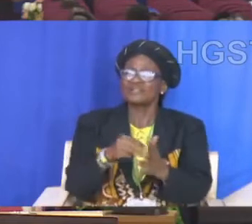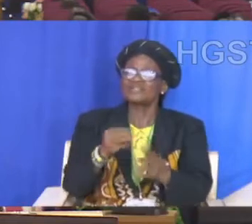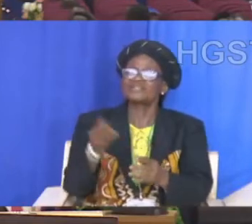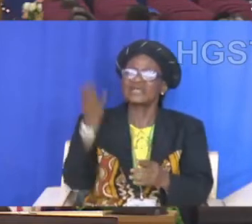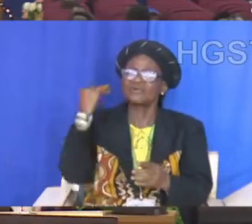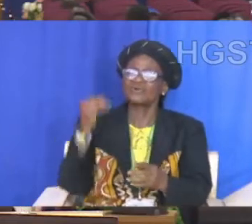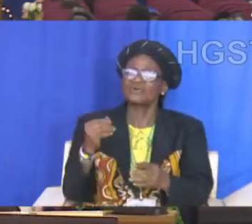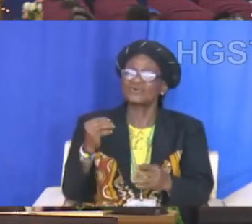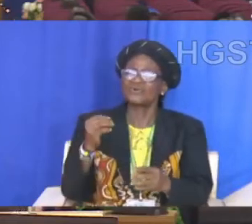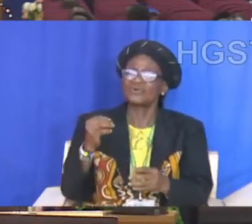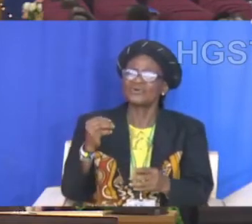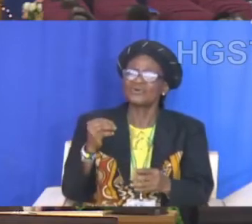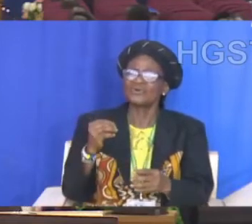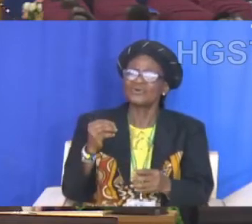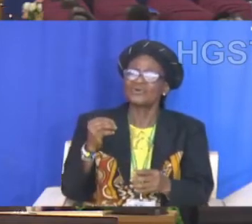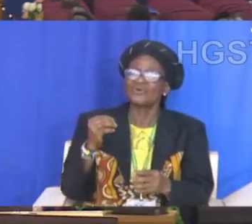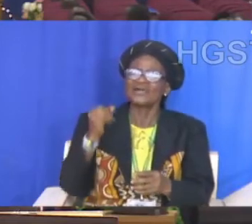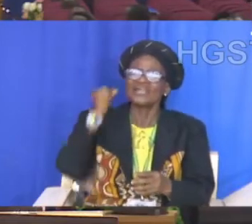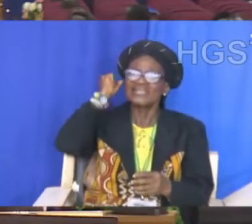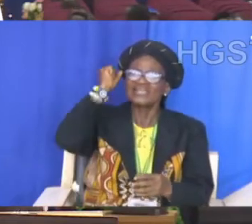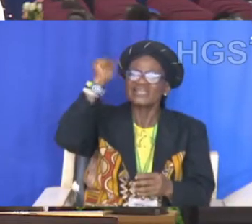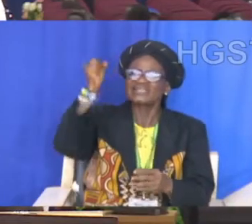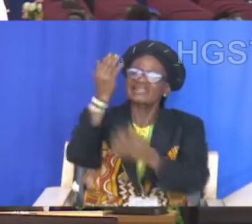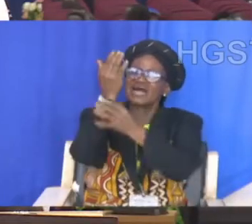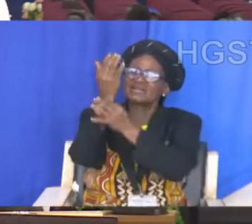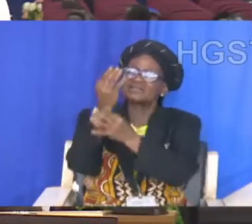his hands were no longer the same hands.